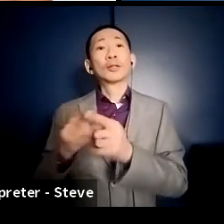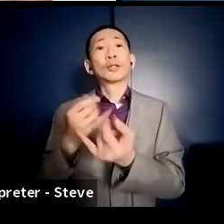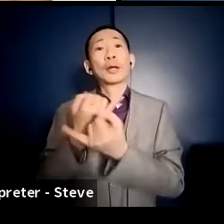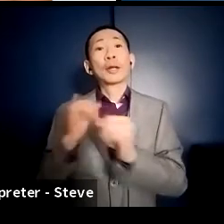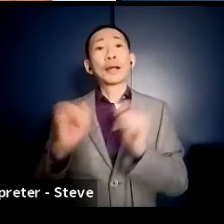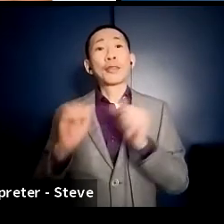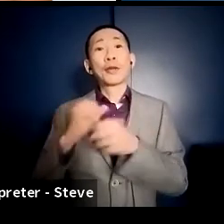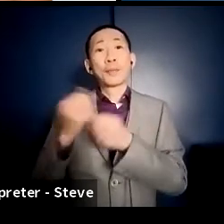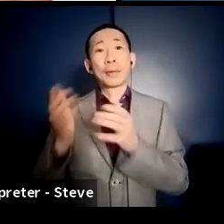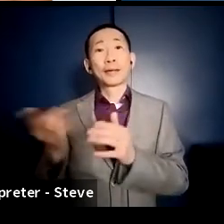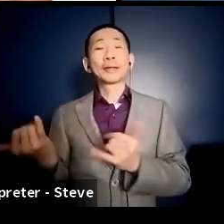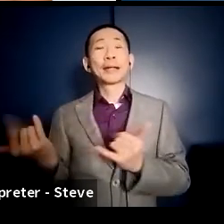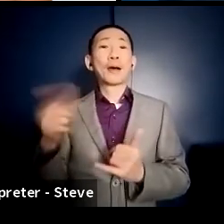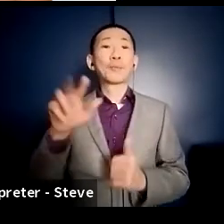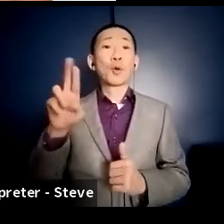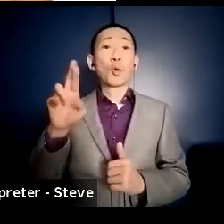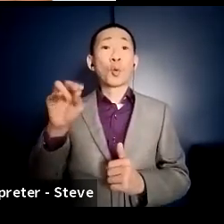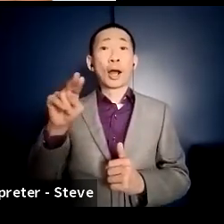it over to Ronnie.